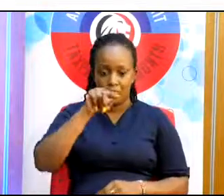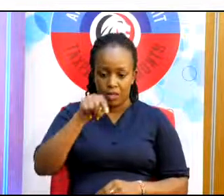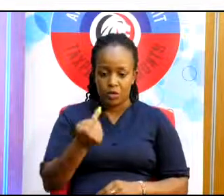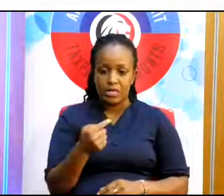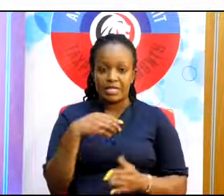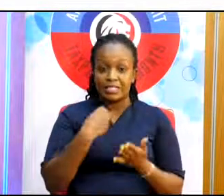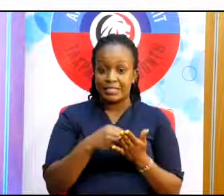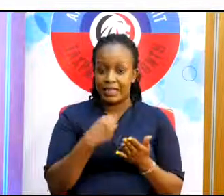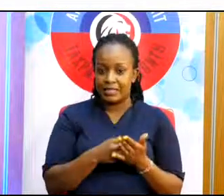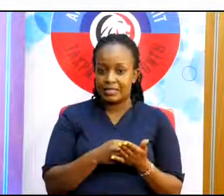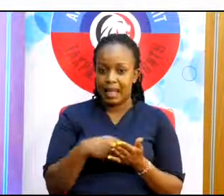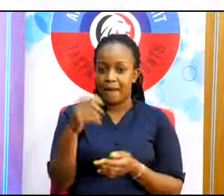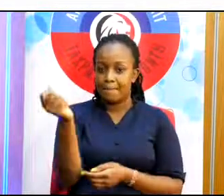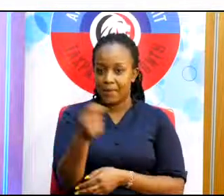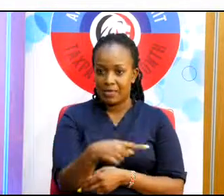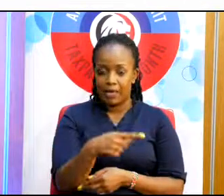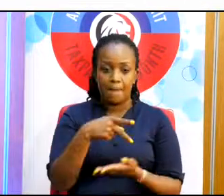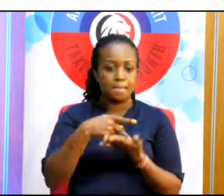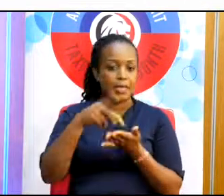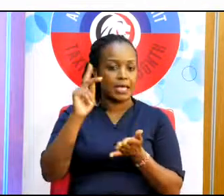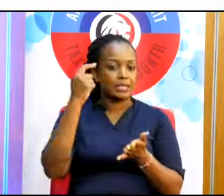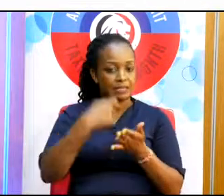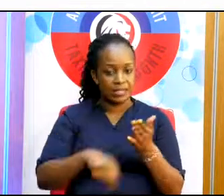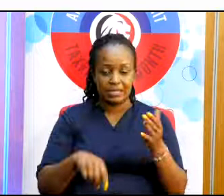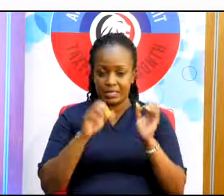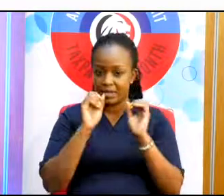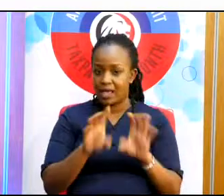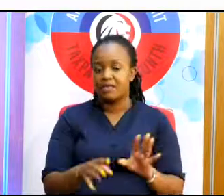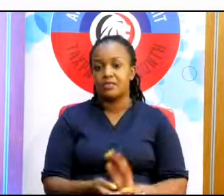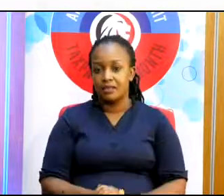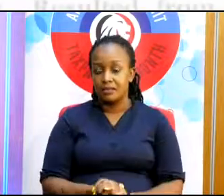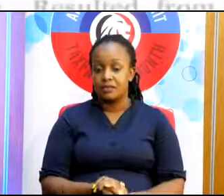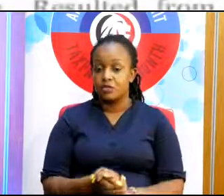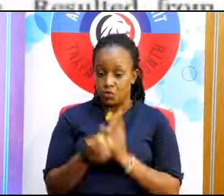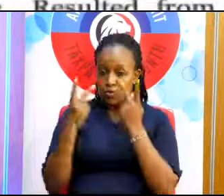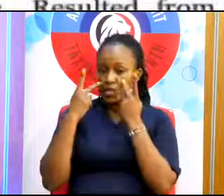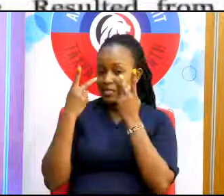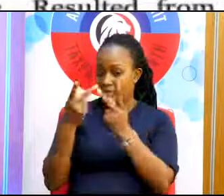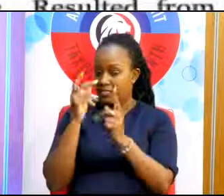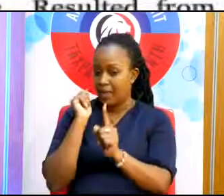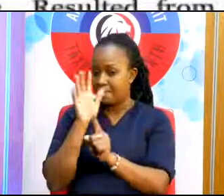taxes. We'll be seeing the impact of that in a moment.